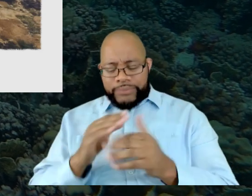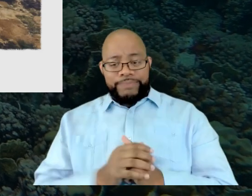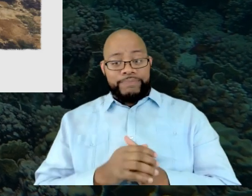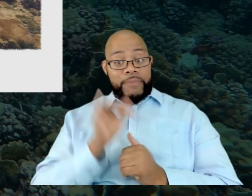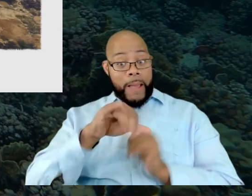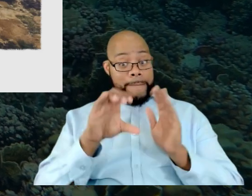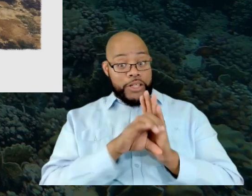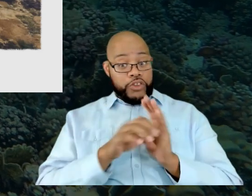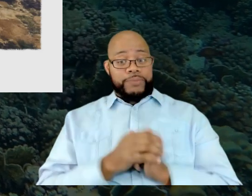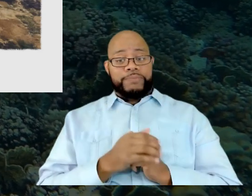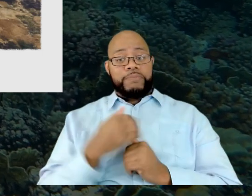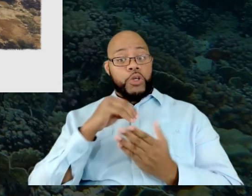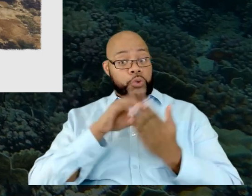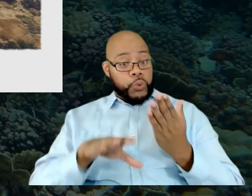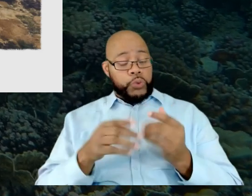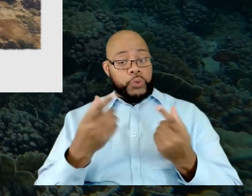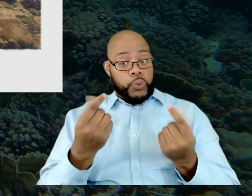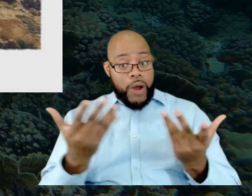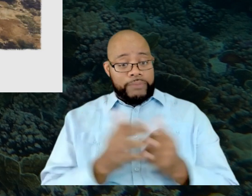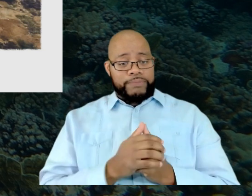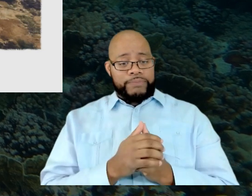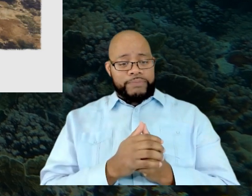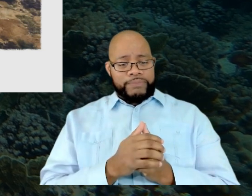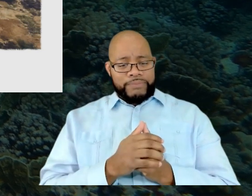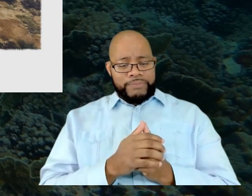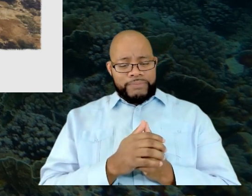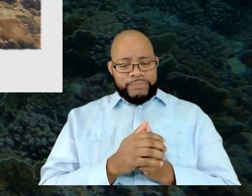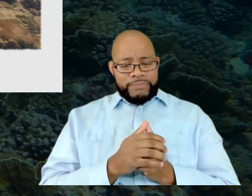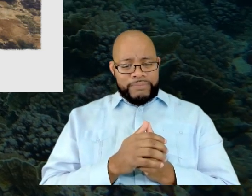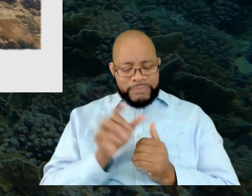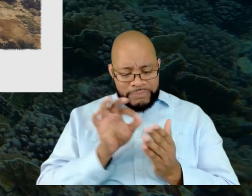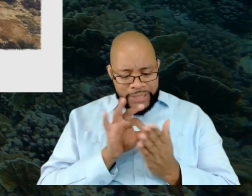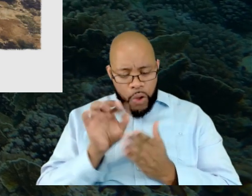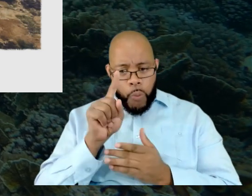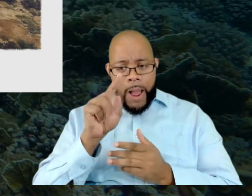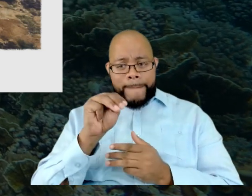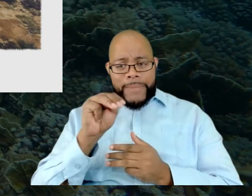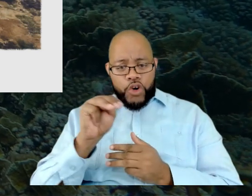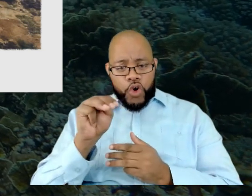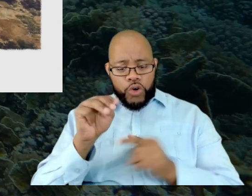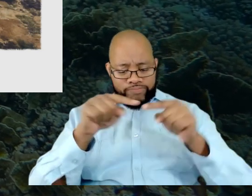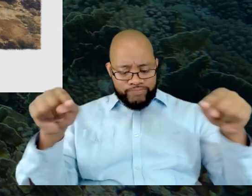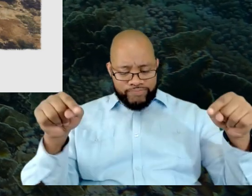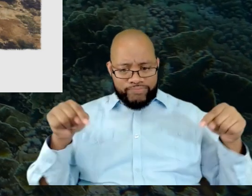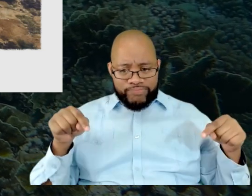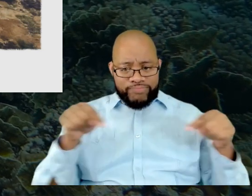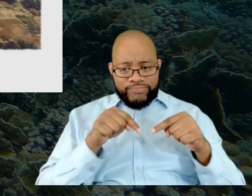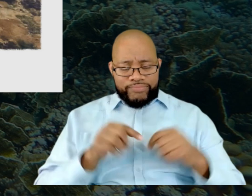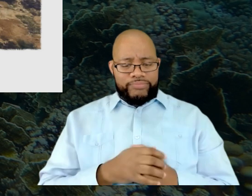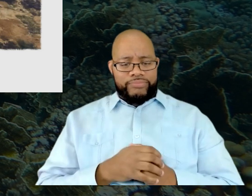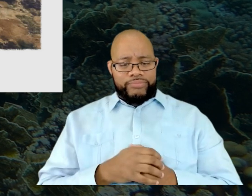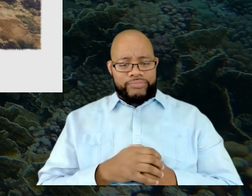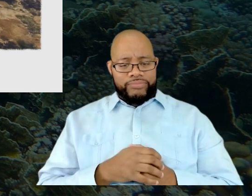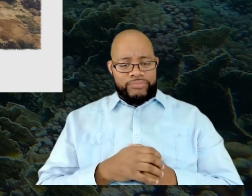Here, my students are counting in a 1 meter by 1 meter squared quadrat